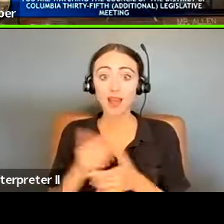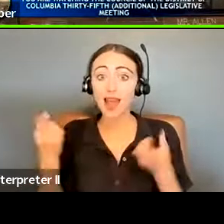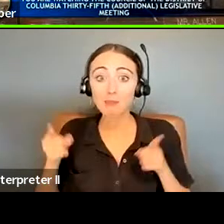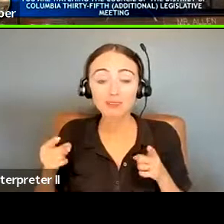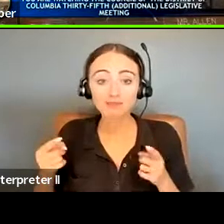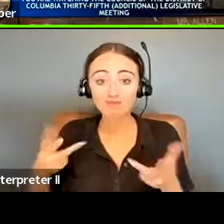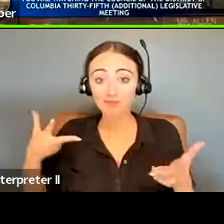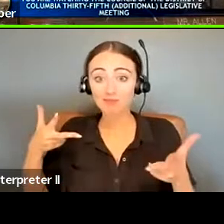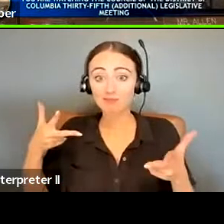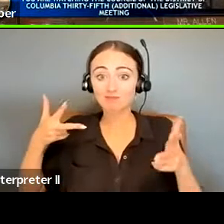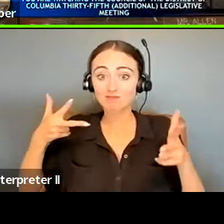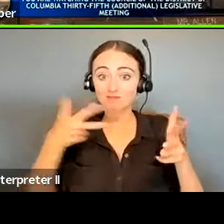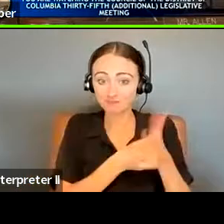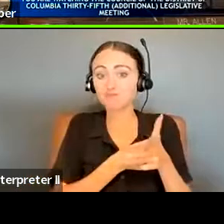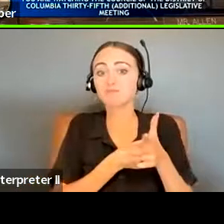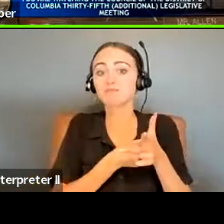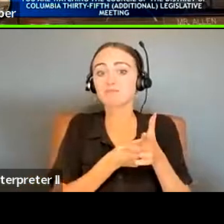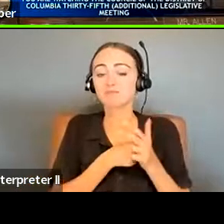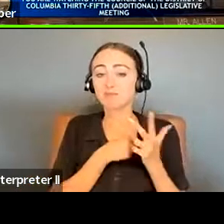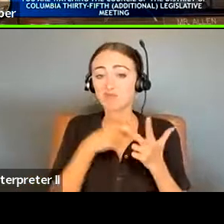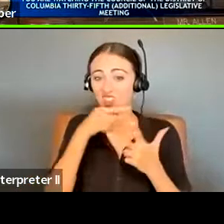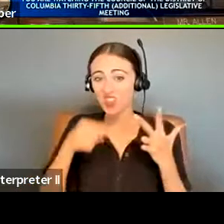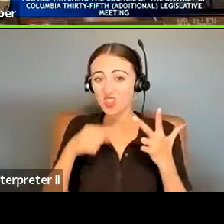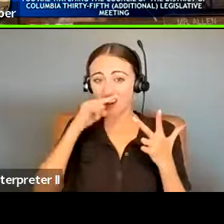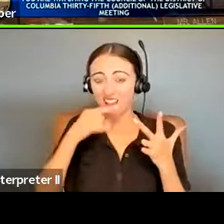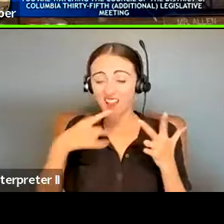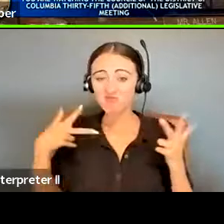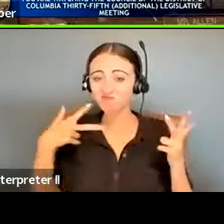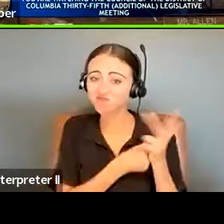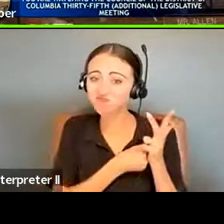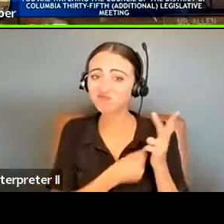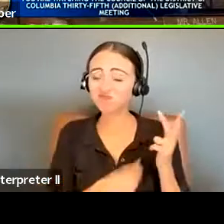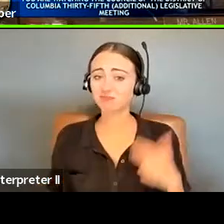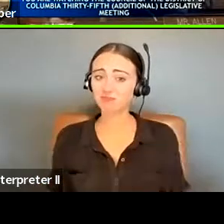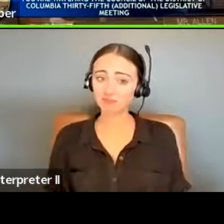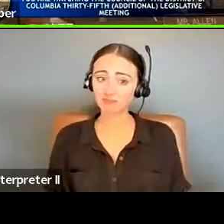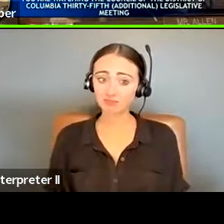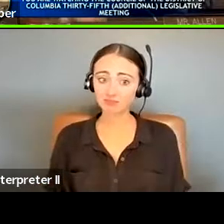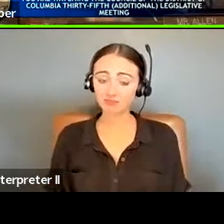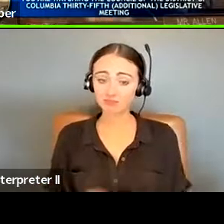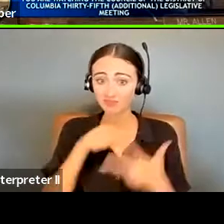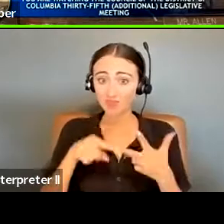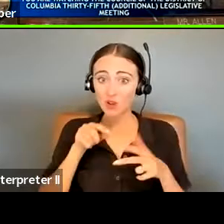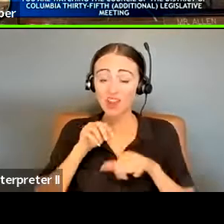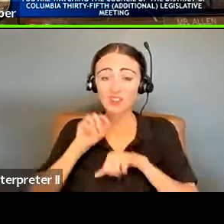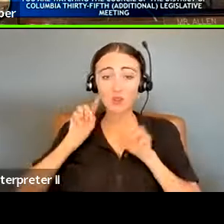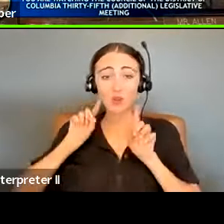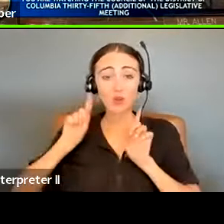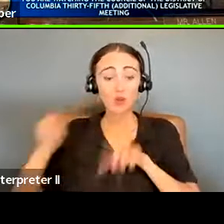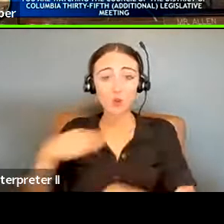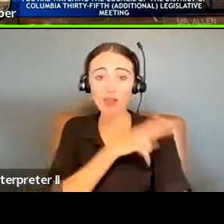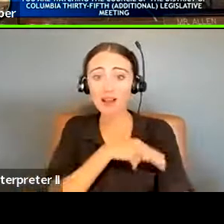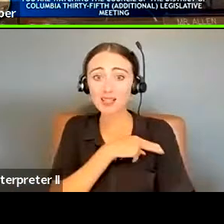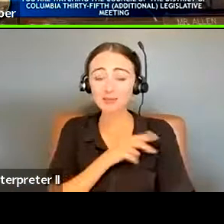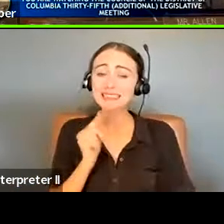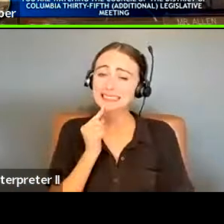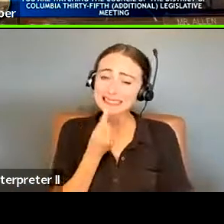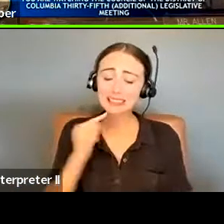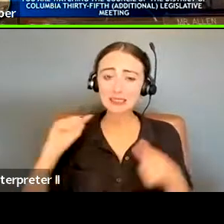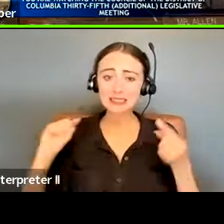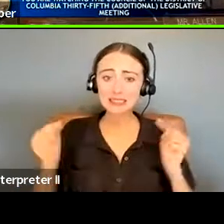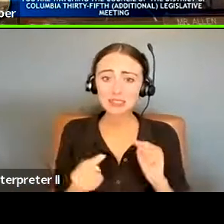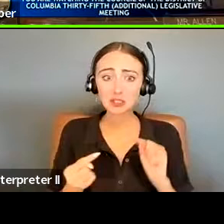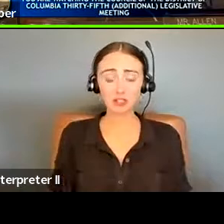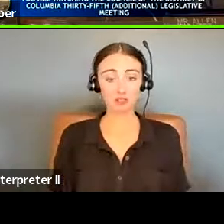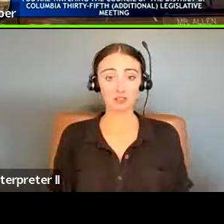driver at Alabama Avenue and 15th Place Southeast. All 3 sent to the hospital, serious injuries. I don't think I